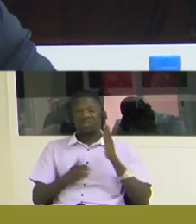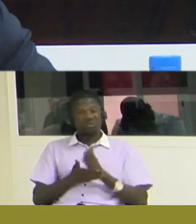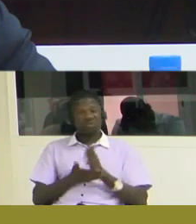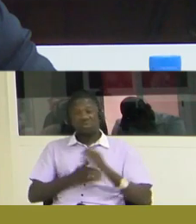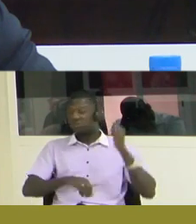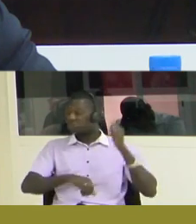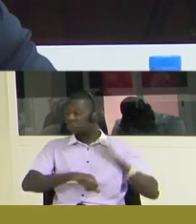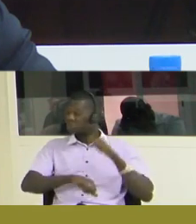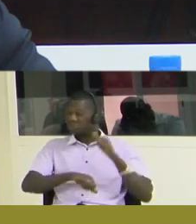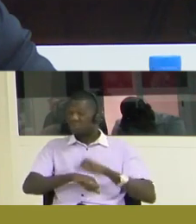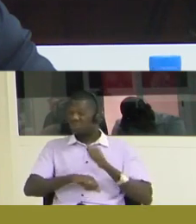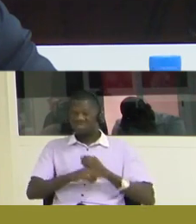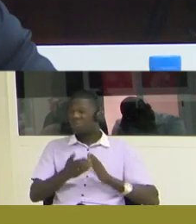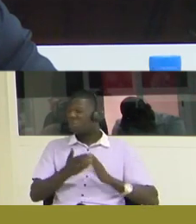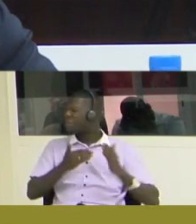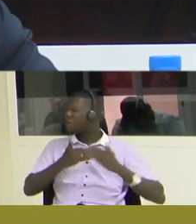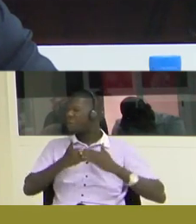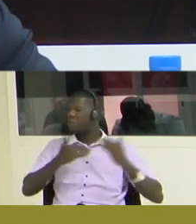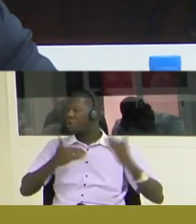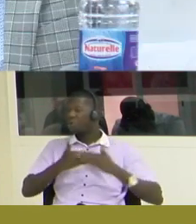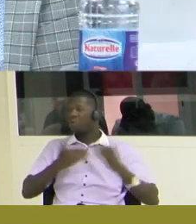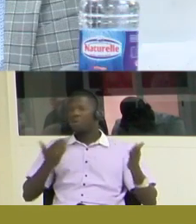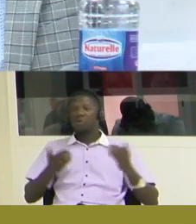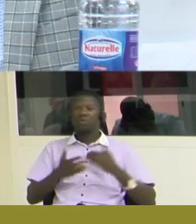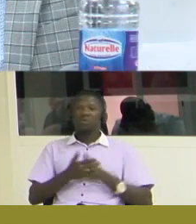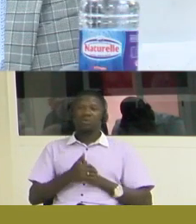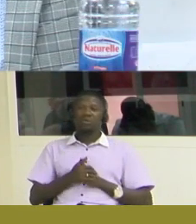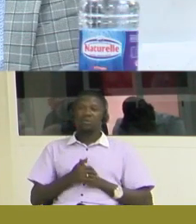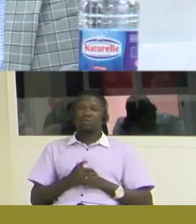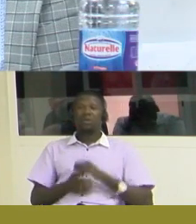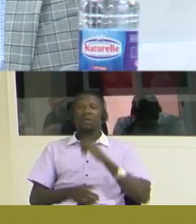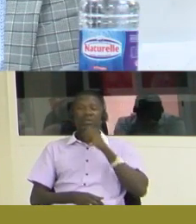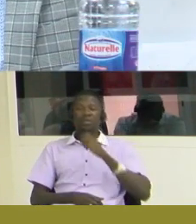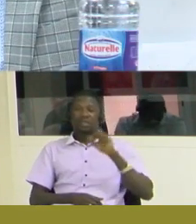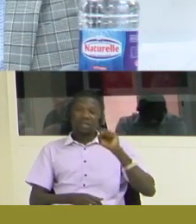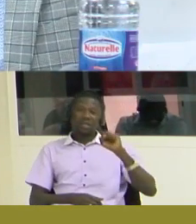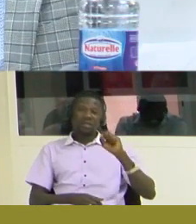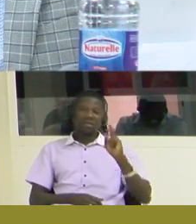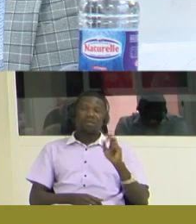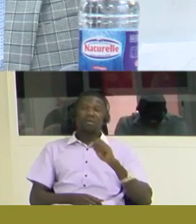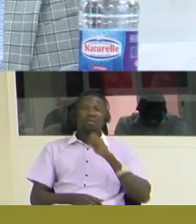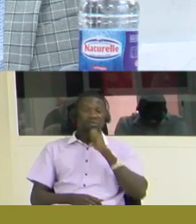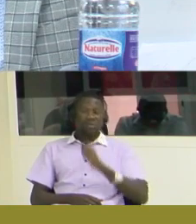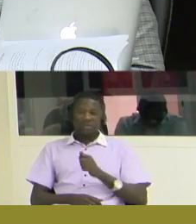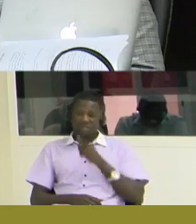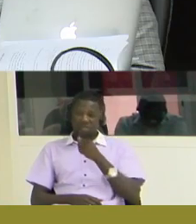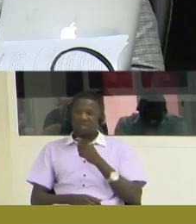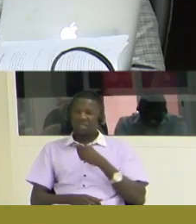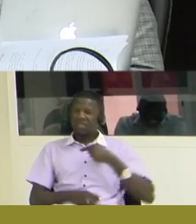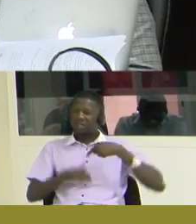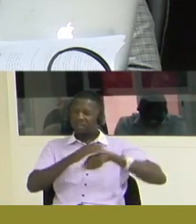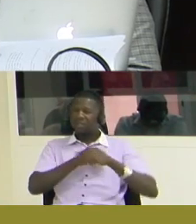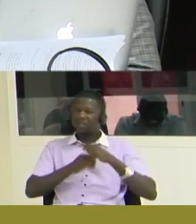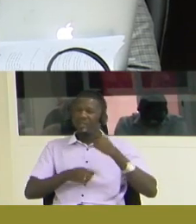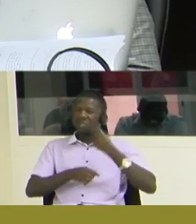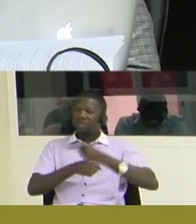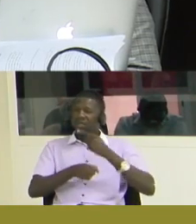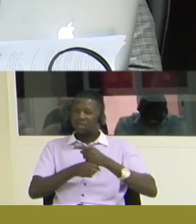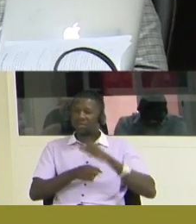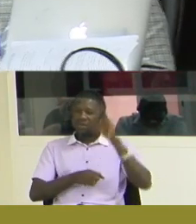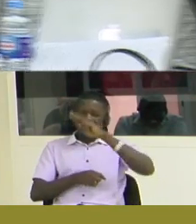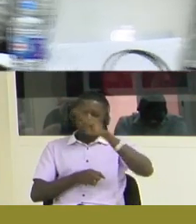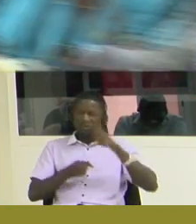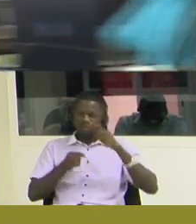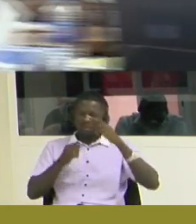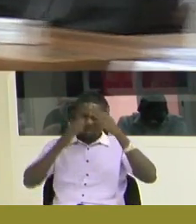to I mean to that extent that mr. singer in The Gambia National Army what is the definition of torture